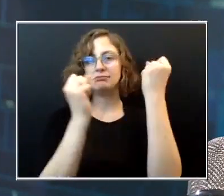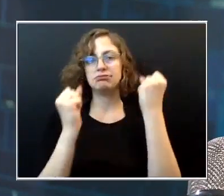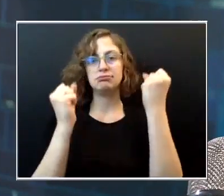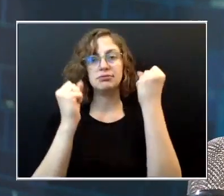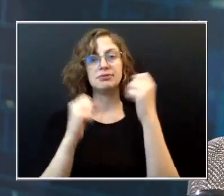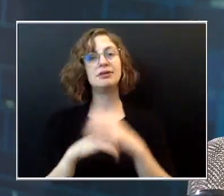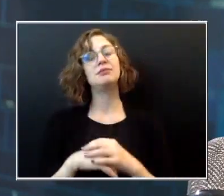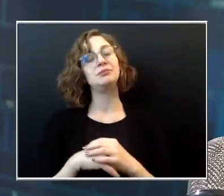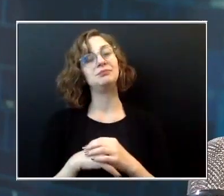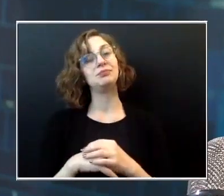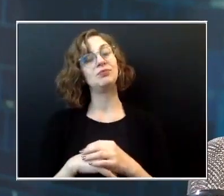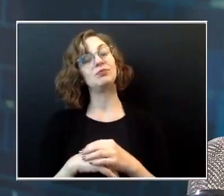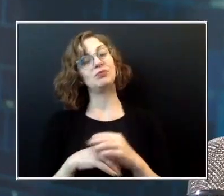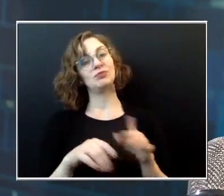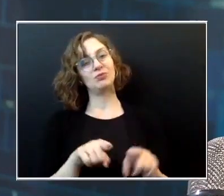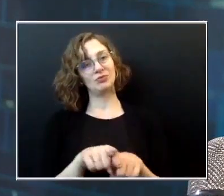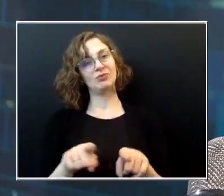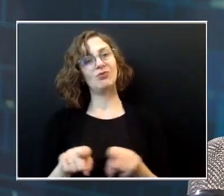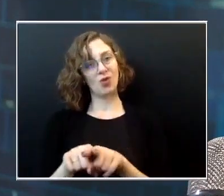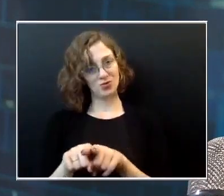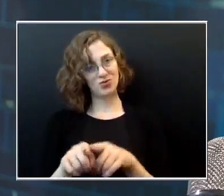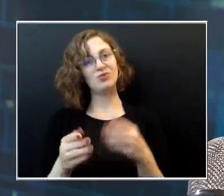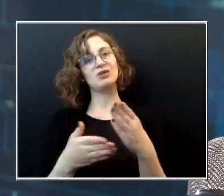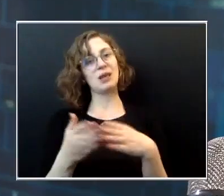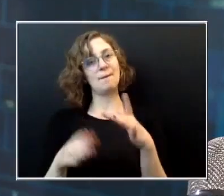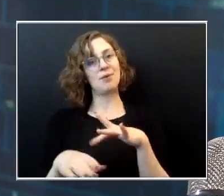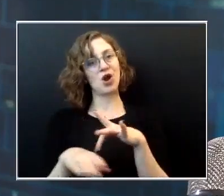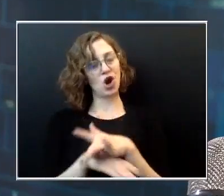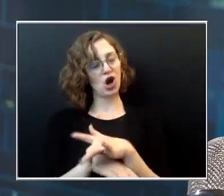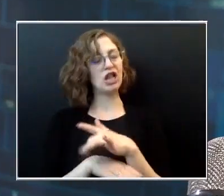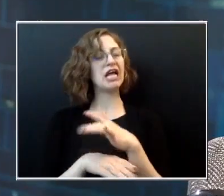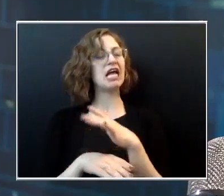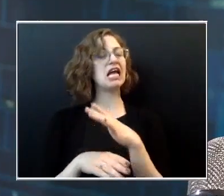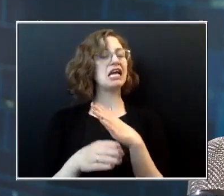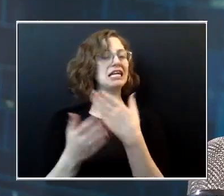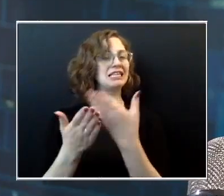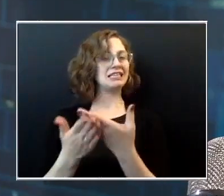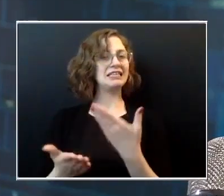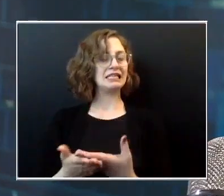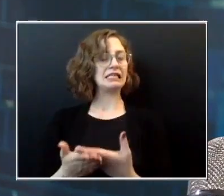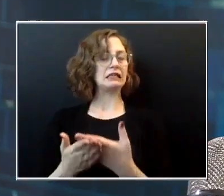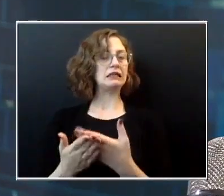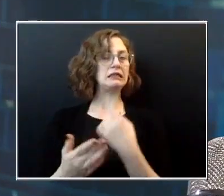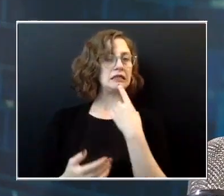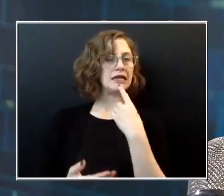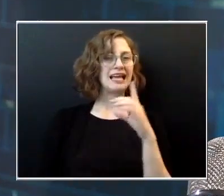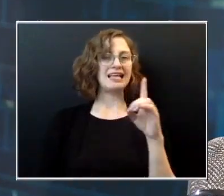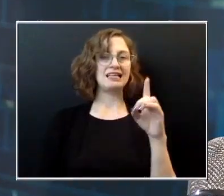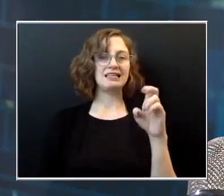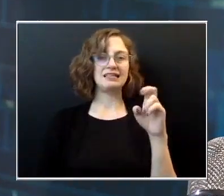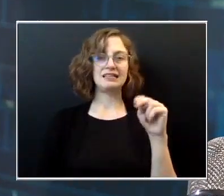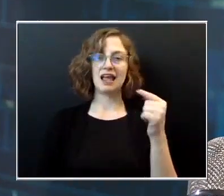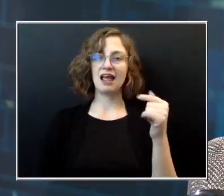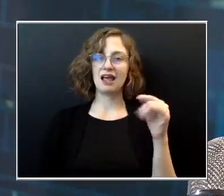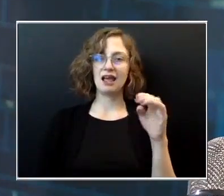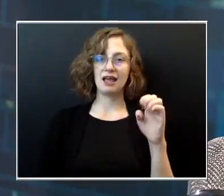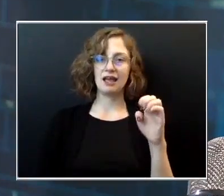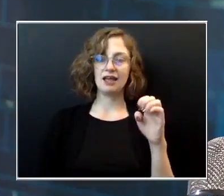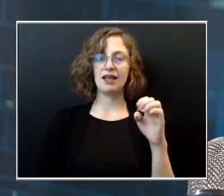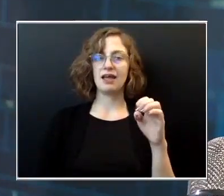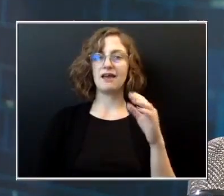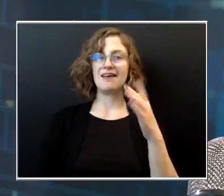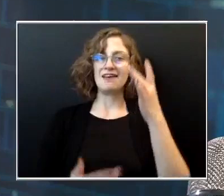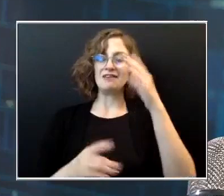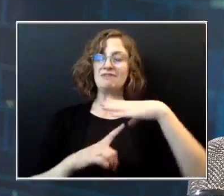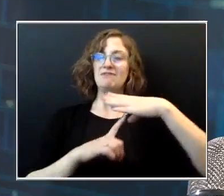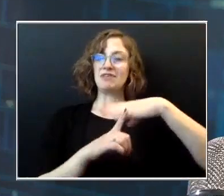that are data suggesting that dengue fever may become a greater risk in the southern United